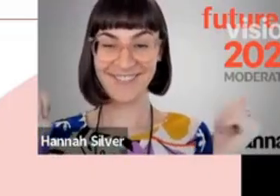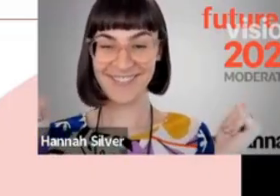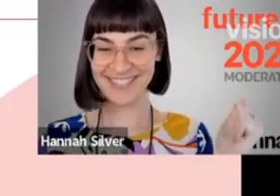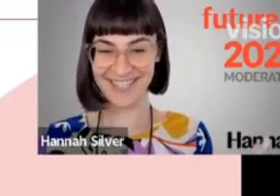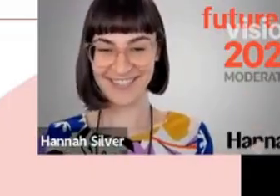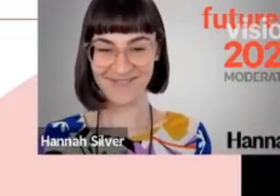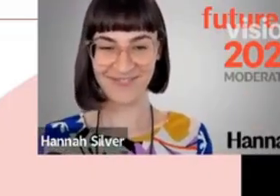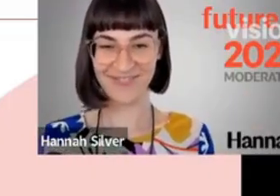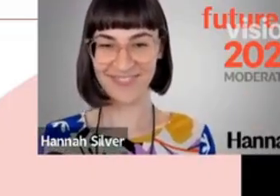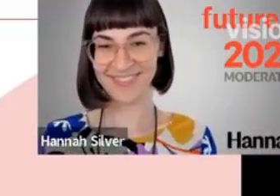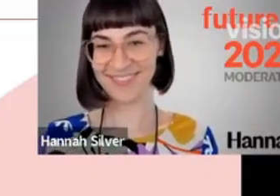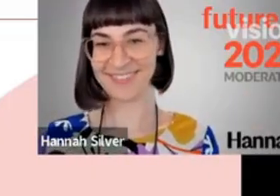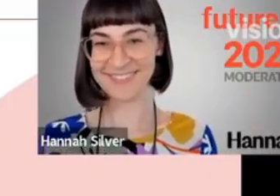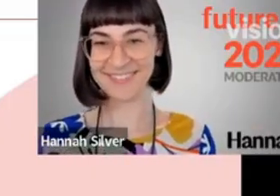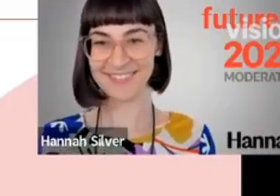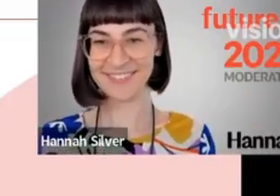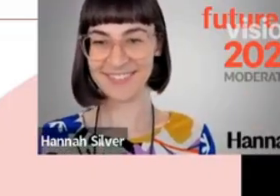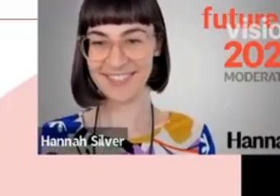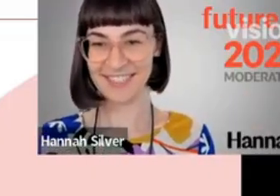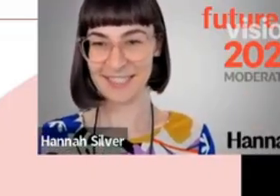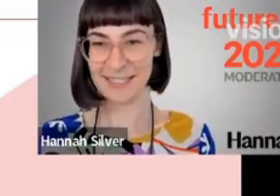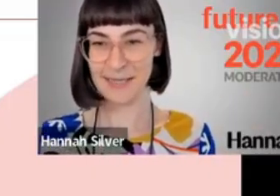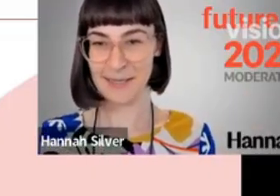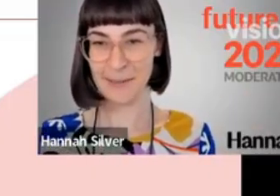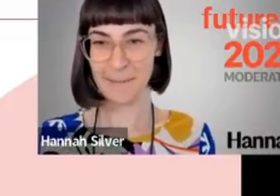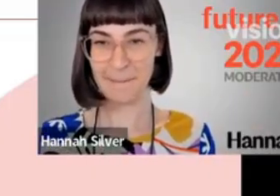go ahead, Monse.